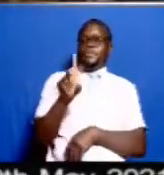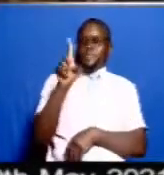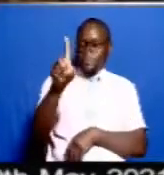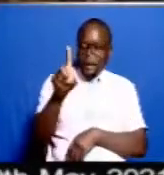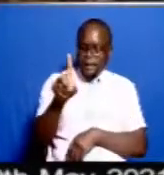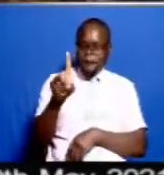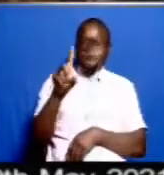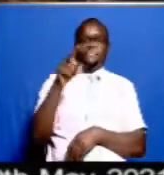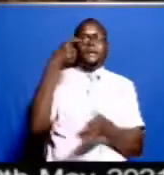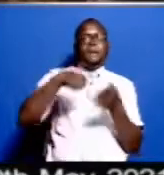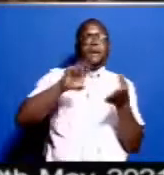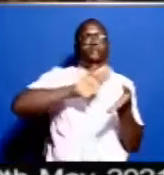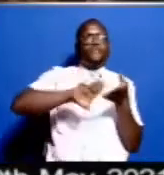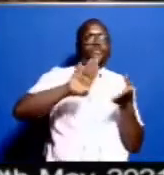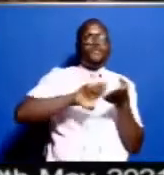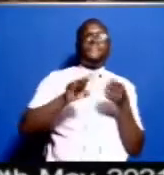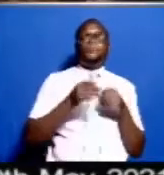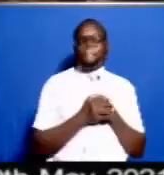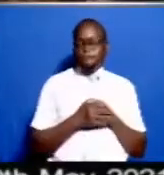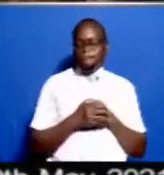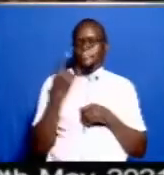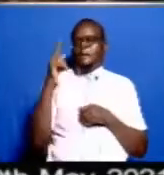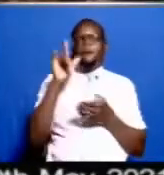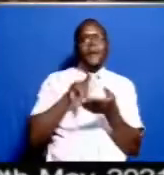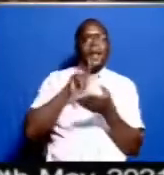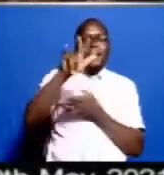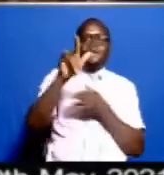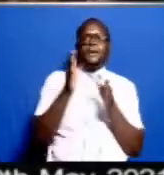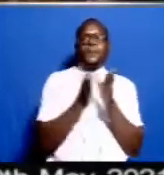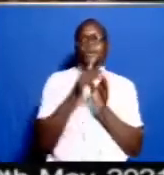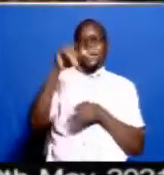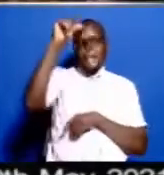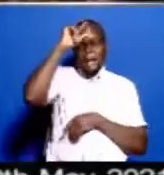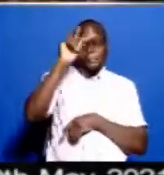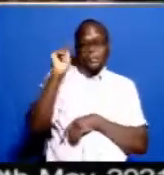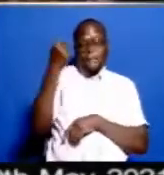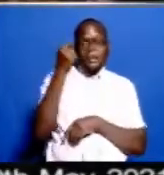on exemption from income tax for airlines with Government of Kenya